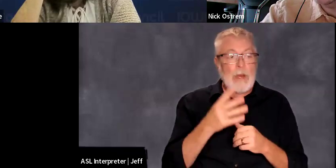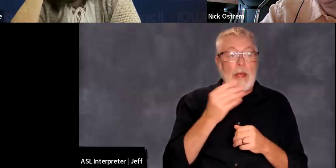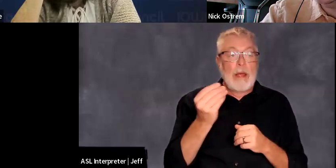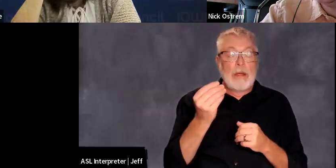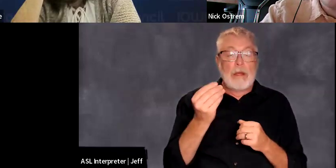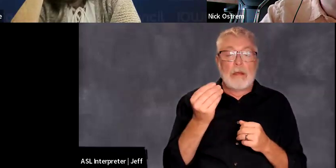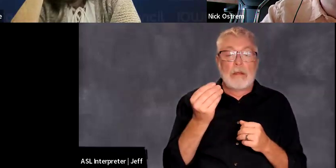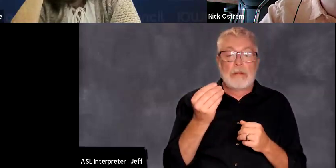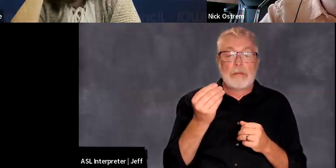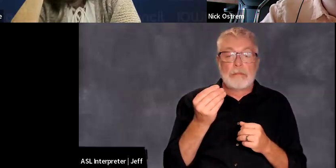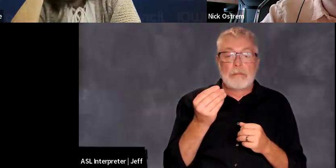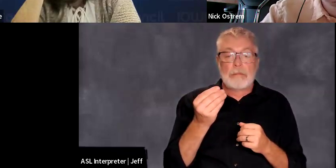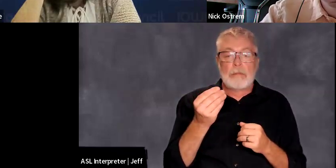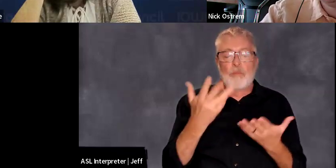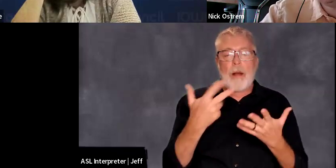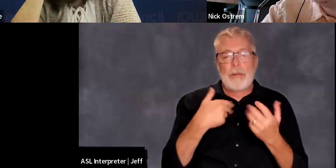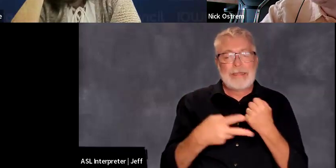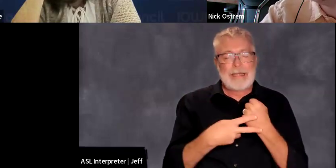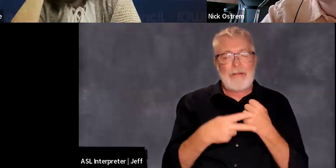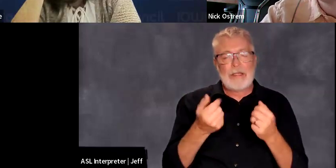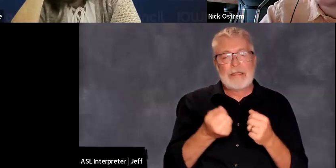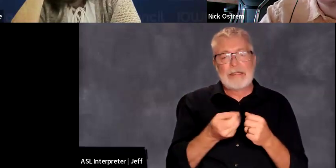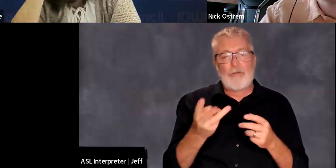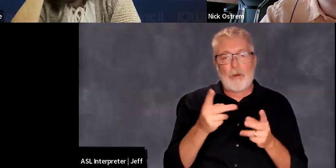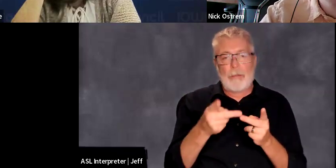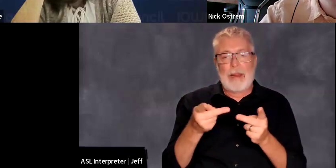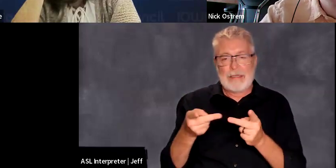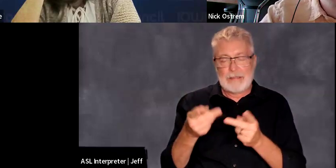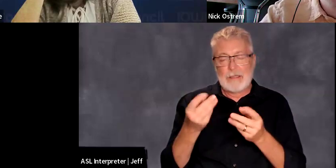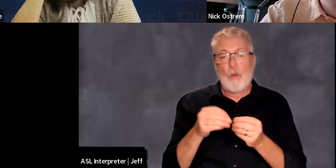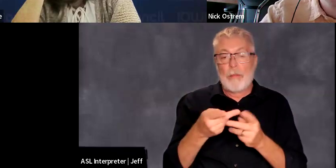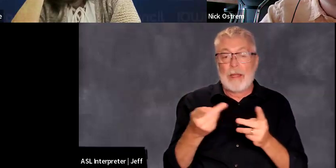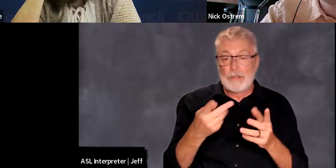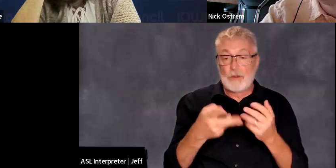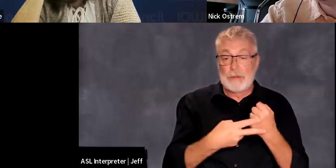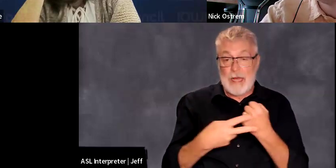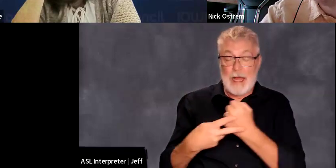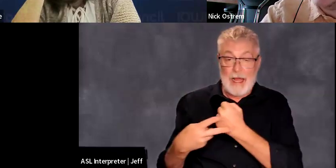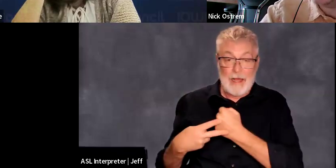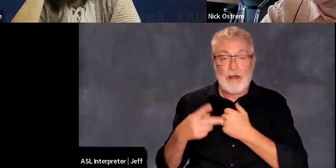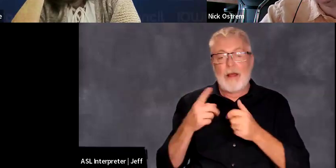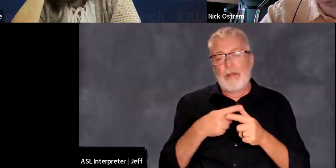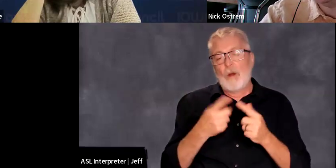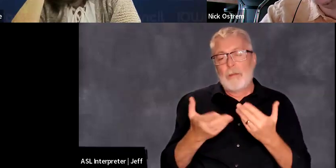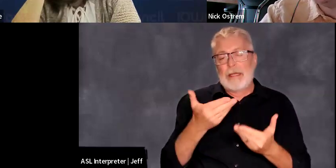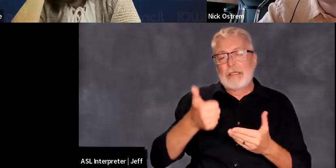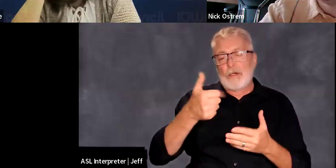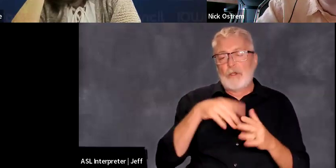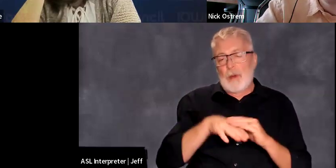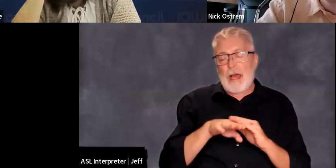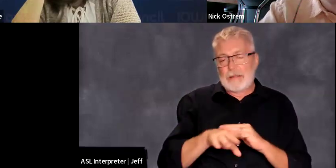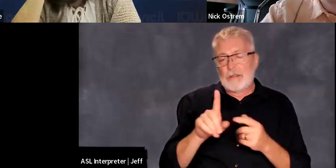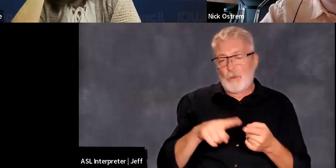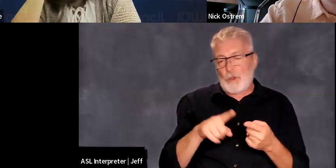them in multiple places, ideally. The more places you have it, the more easy it will be to access them when you need it.